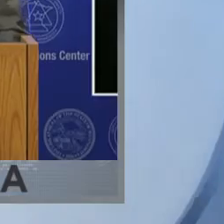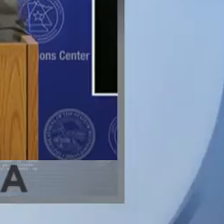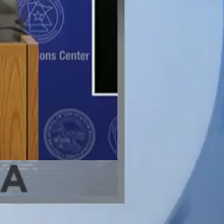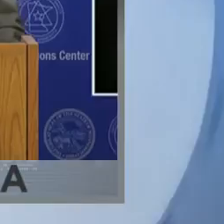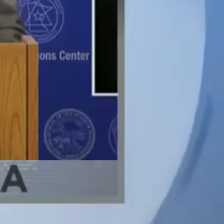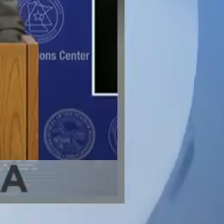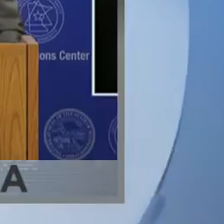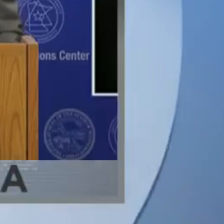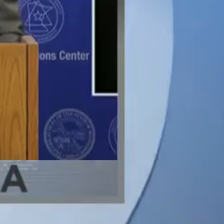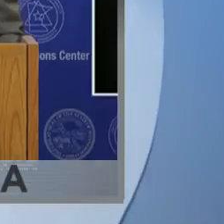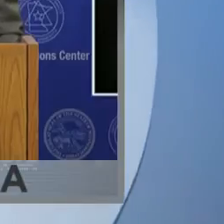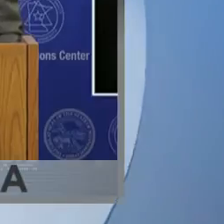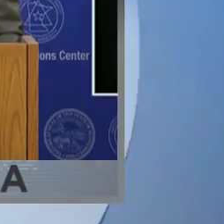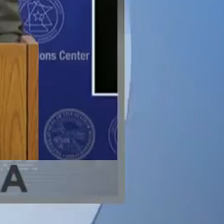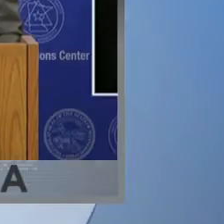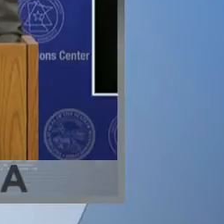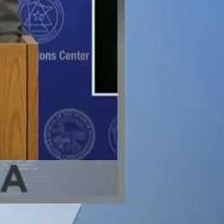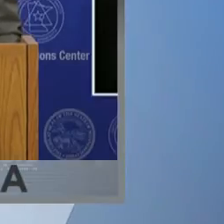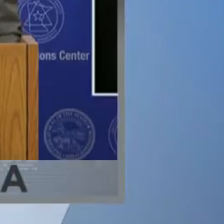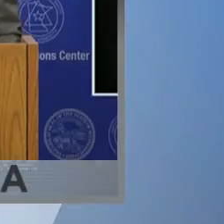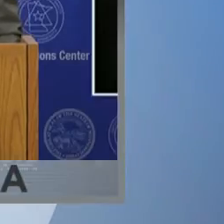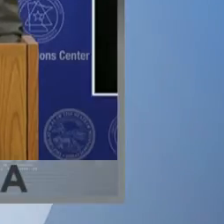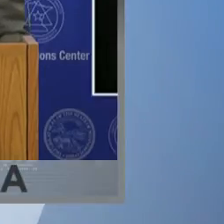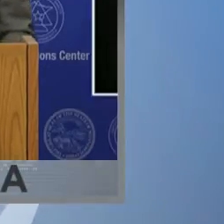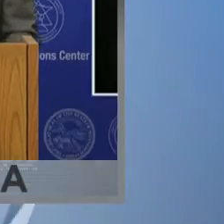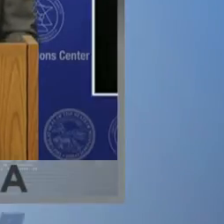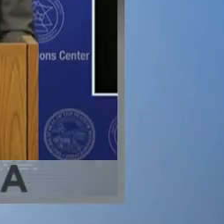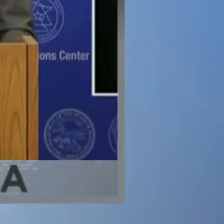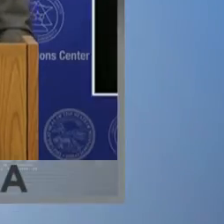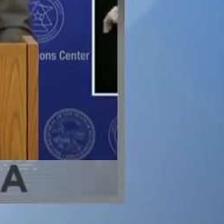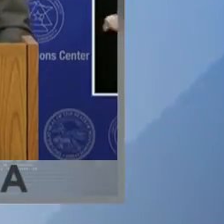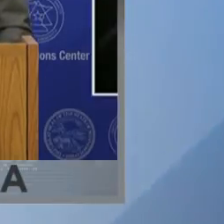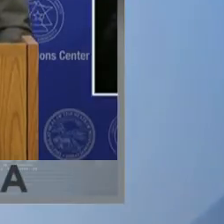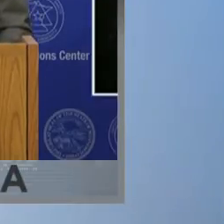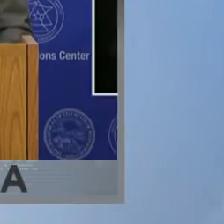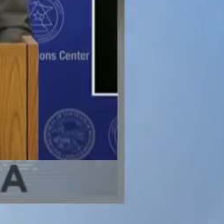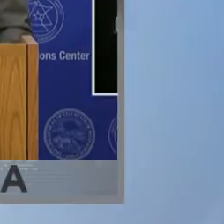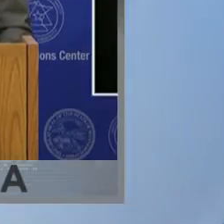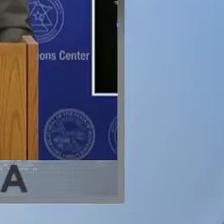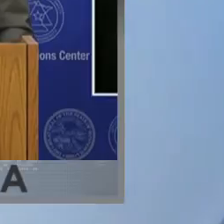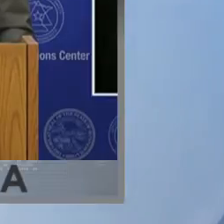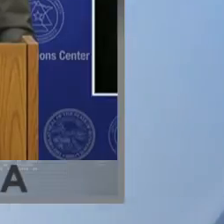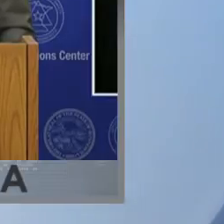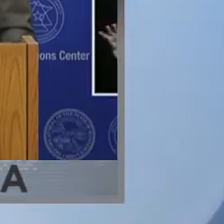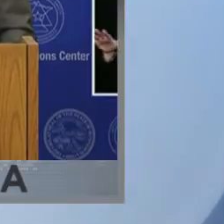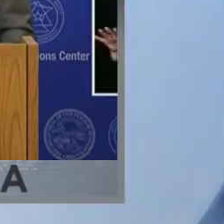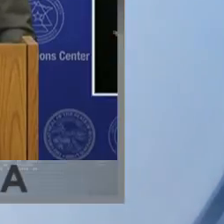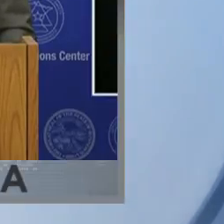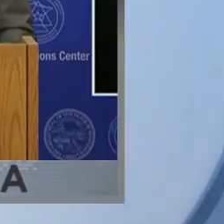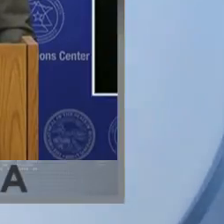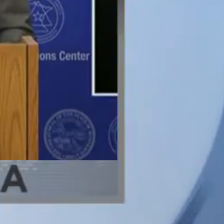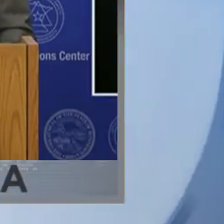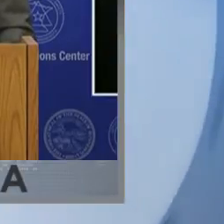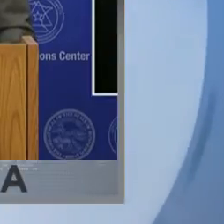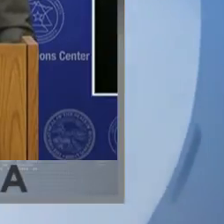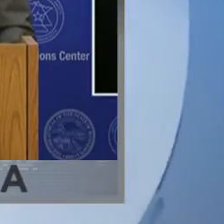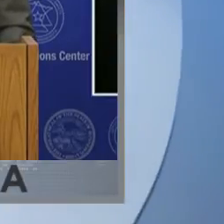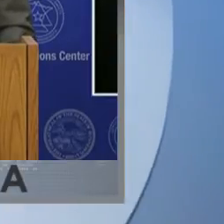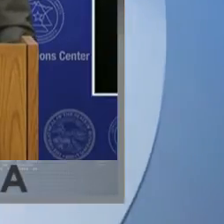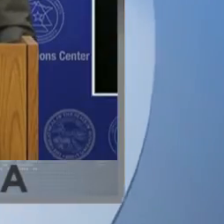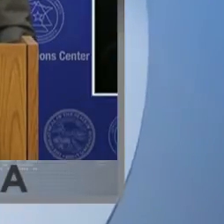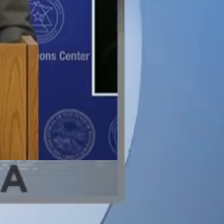The governor there, Tim Walz, is expected to talk about the state's plan to allow bars and restaurants to reopen in Minnesota. He's speaking in